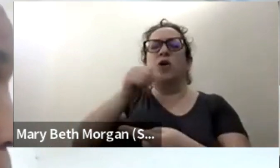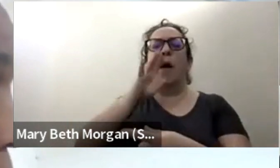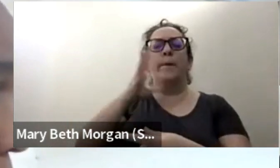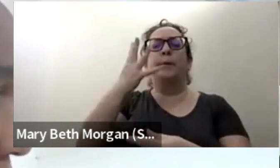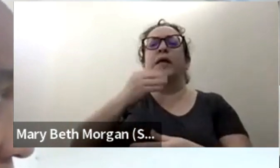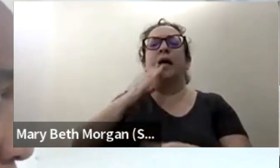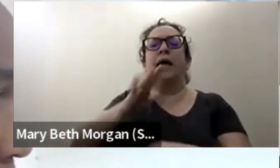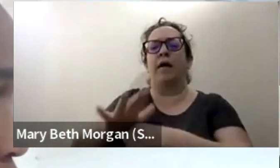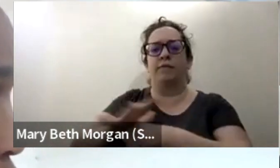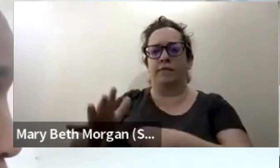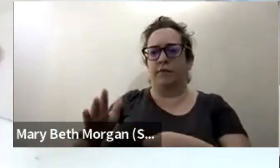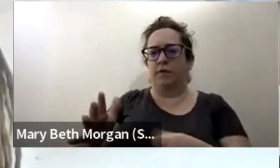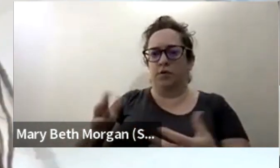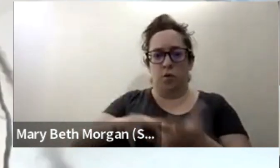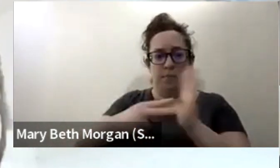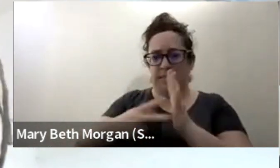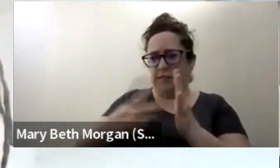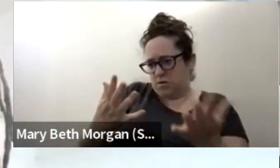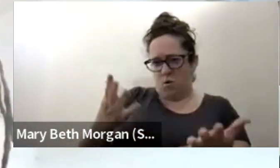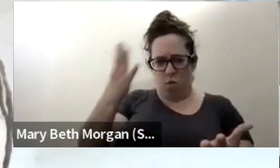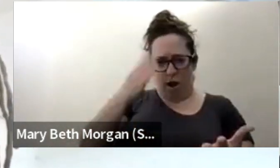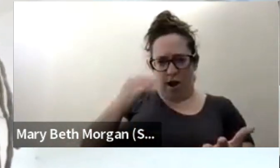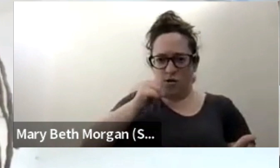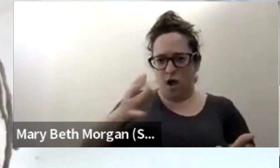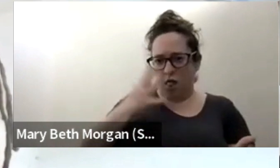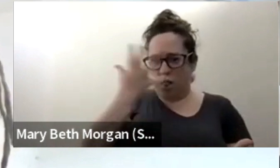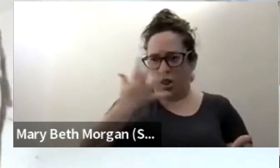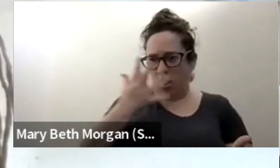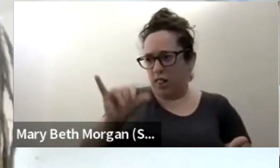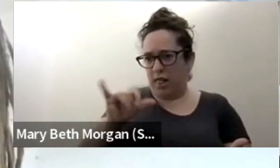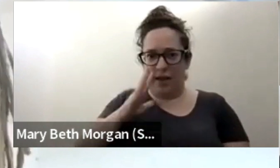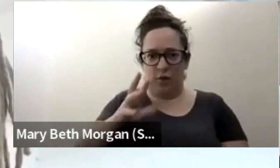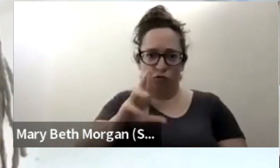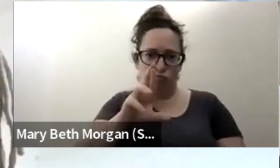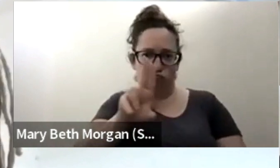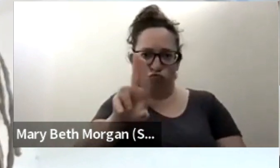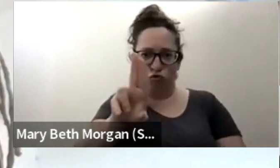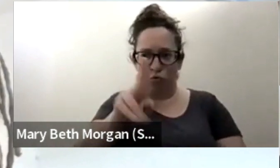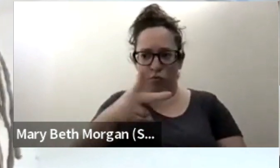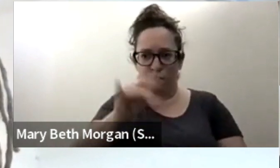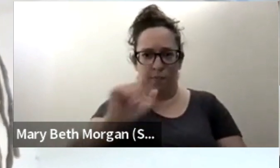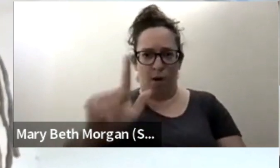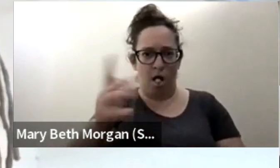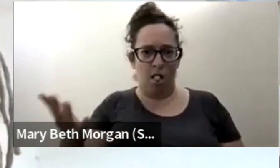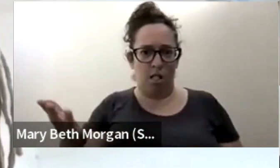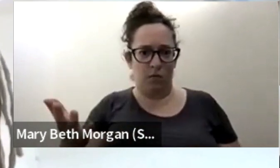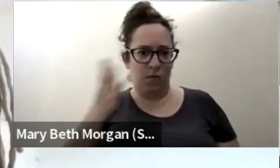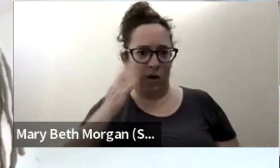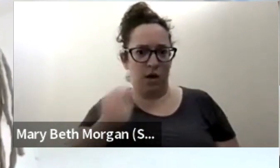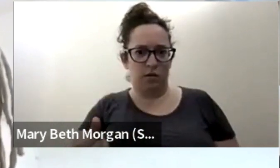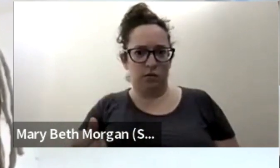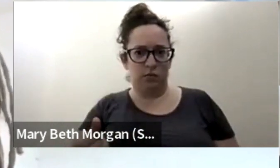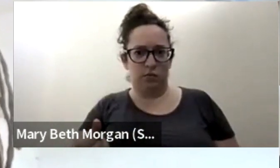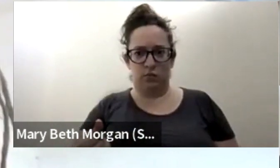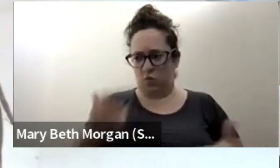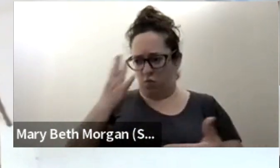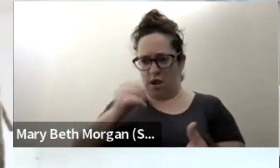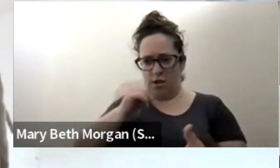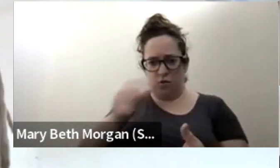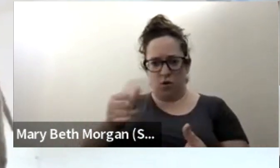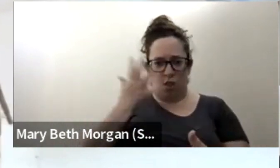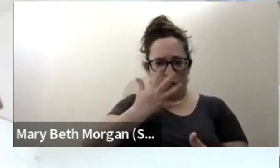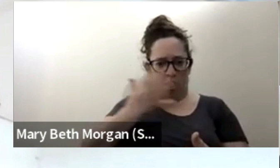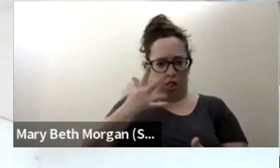Right? Why does this one not look? Why does this one not look like RuPaul? Why does this one not look April Ashley? Why are